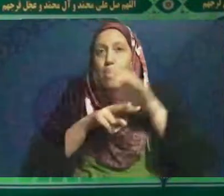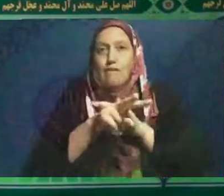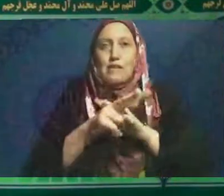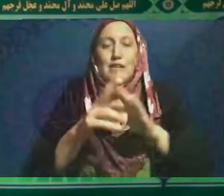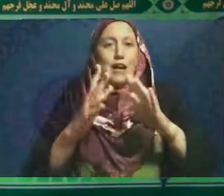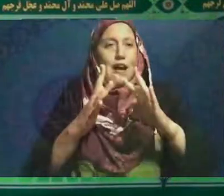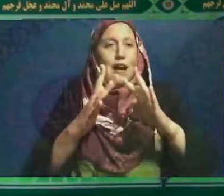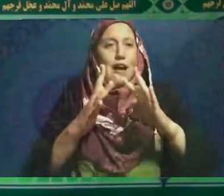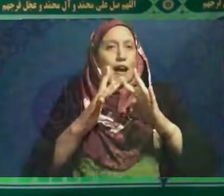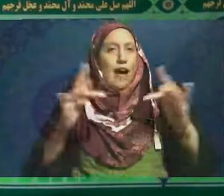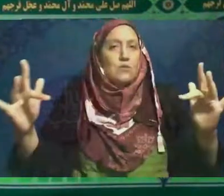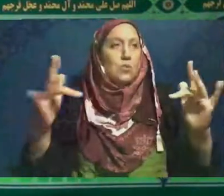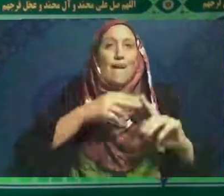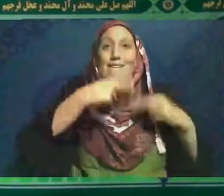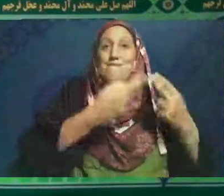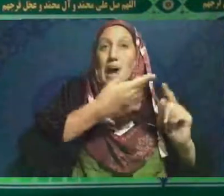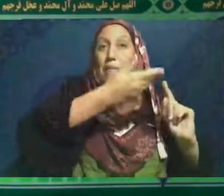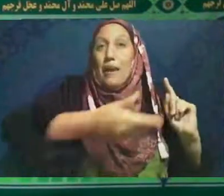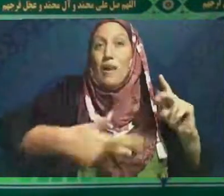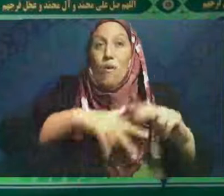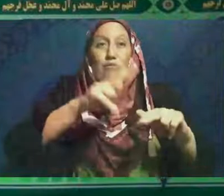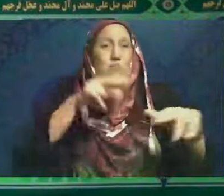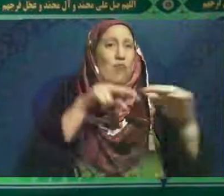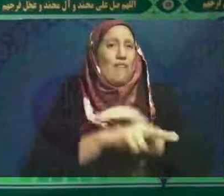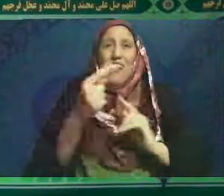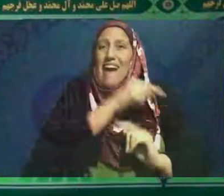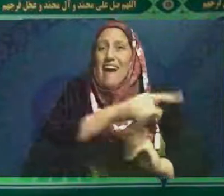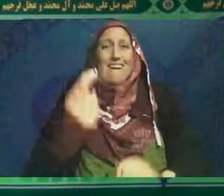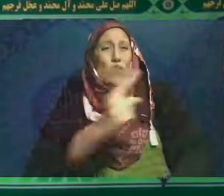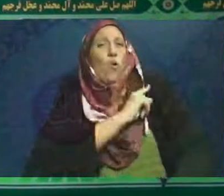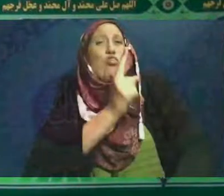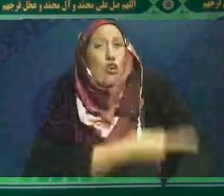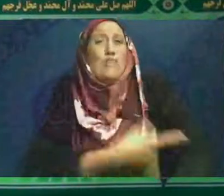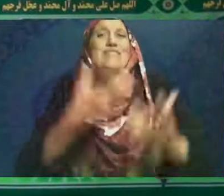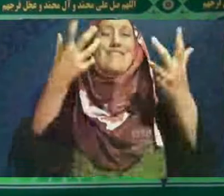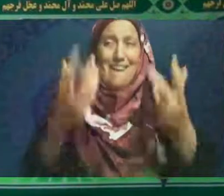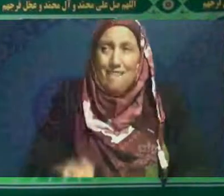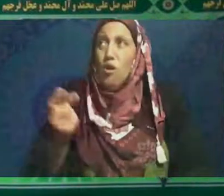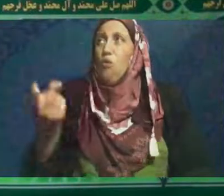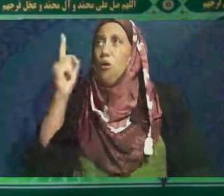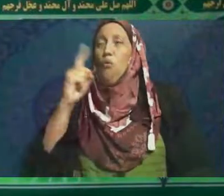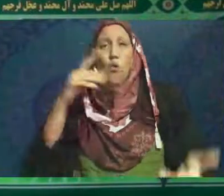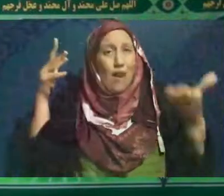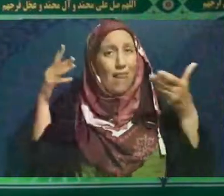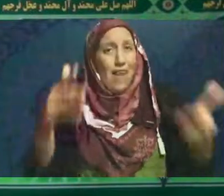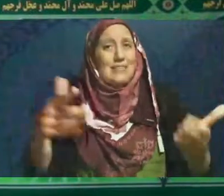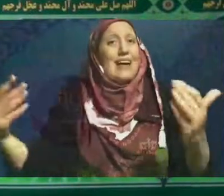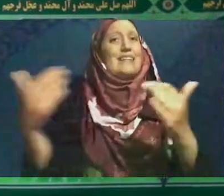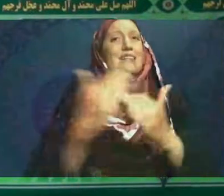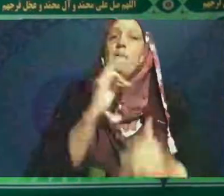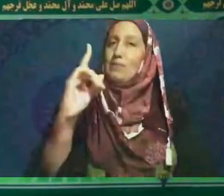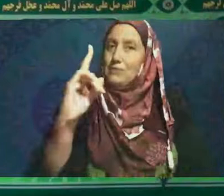who have the authority to intercede, they will intercede under conditions, my friend. Always conditions